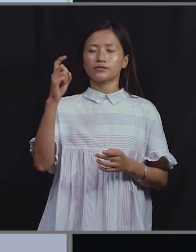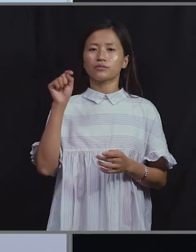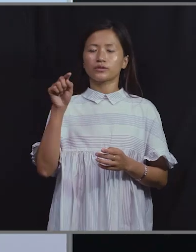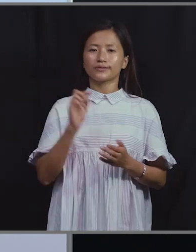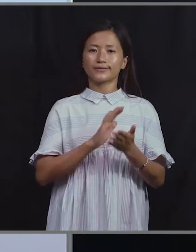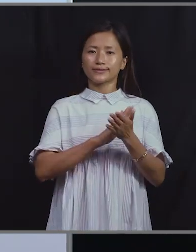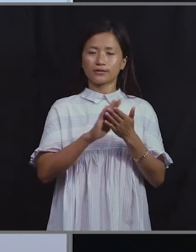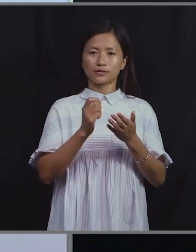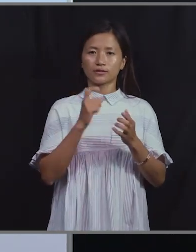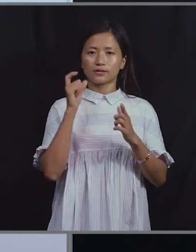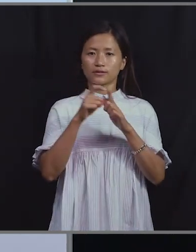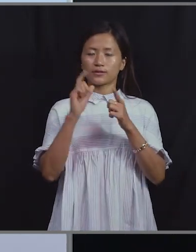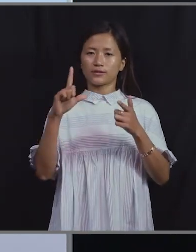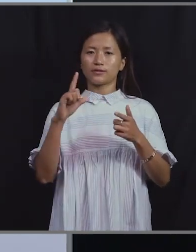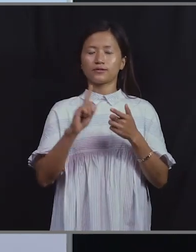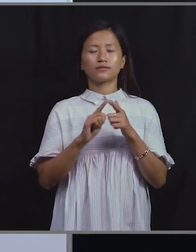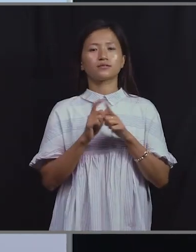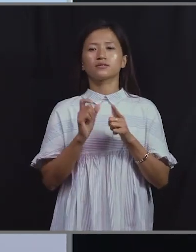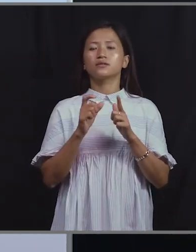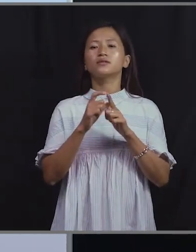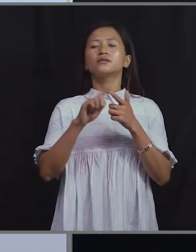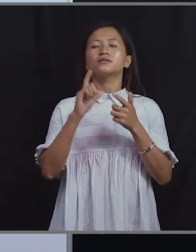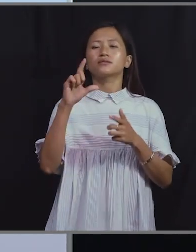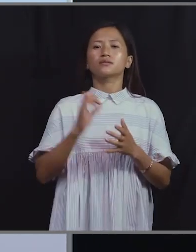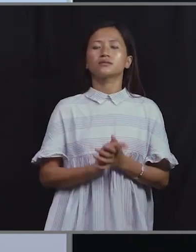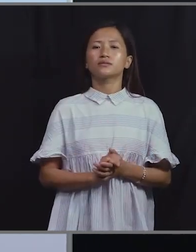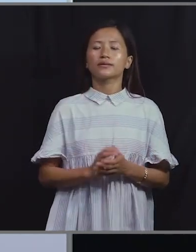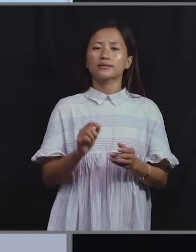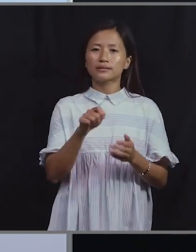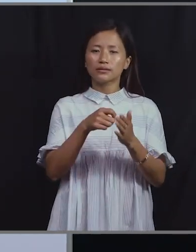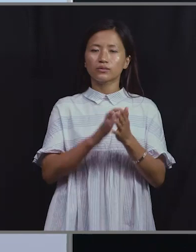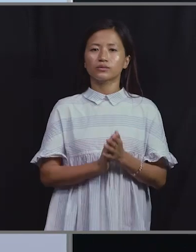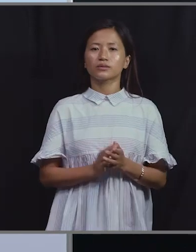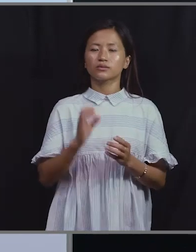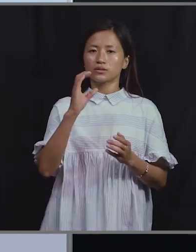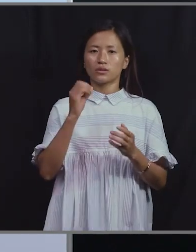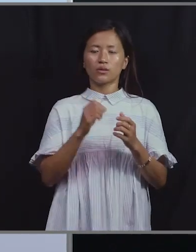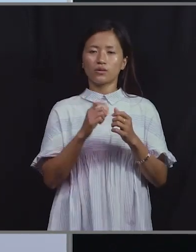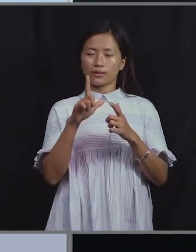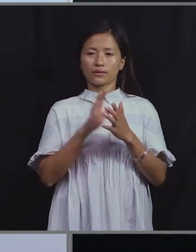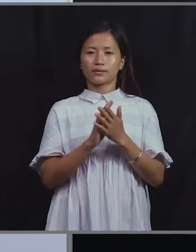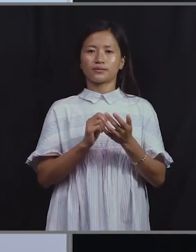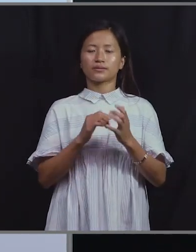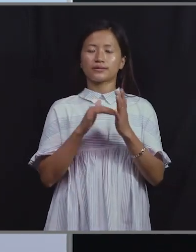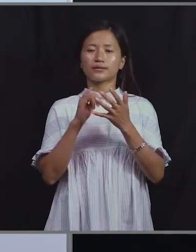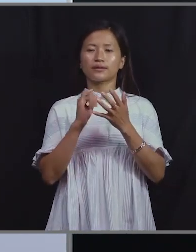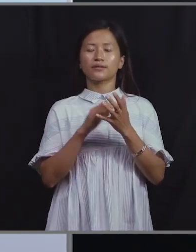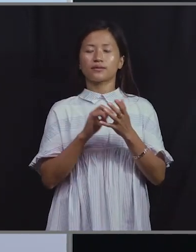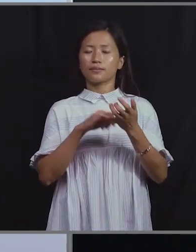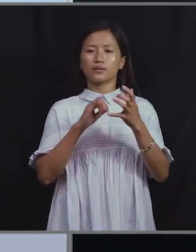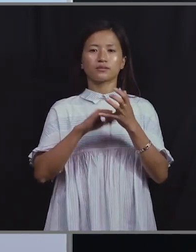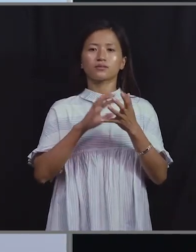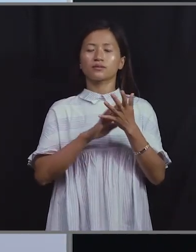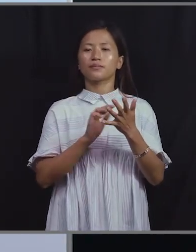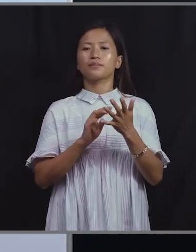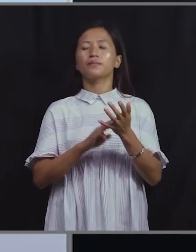this 27-point declaration, the key word will be they condemn colonialism. All right. Number 2, they